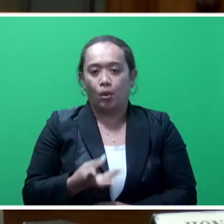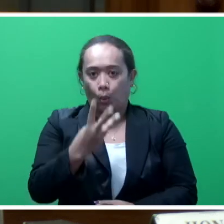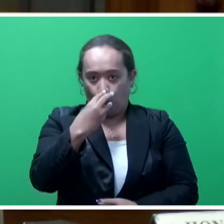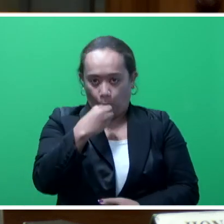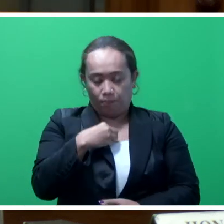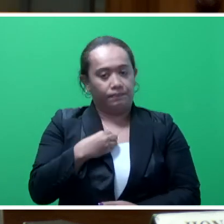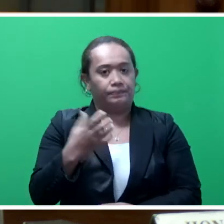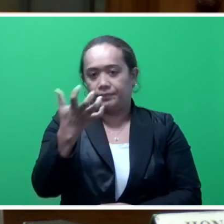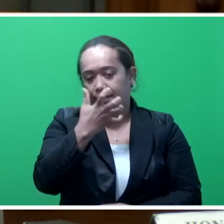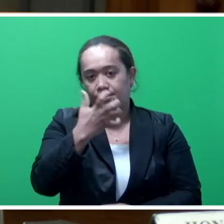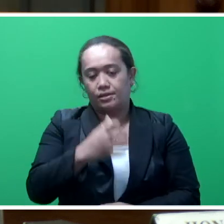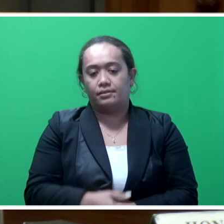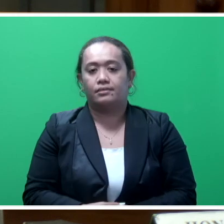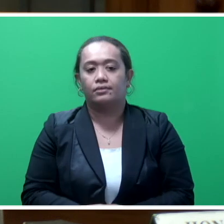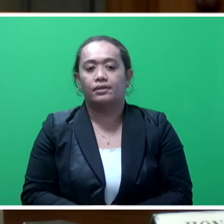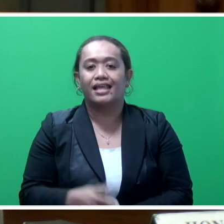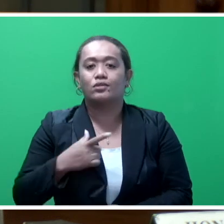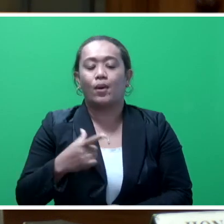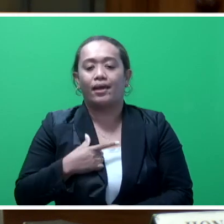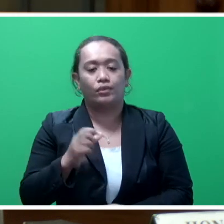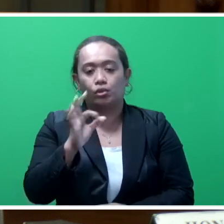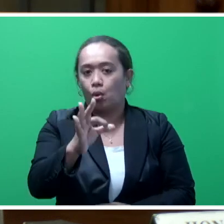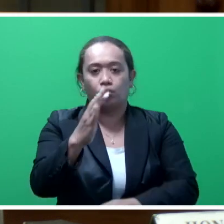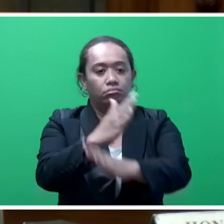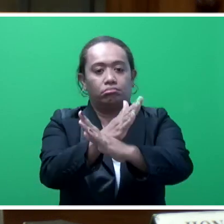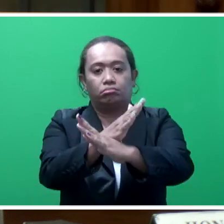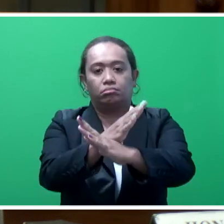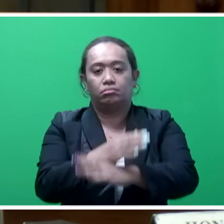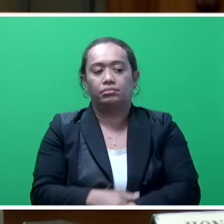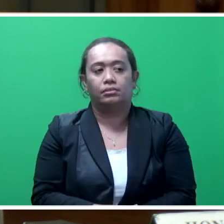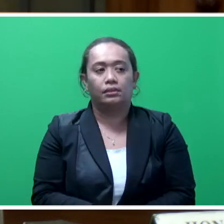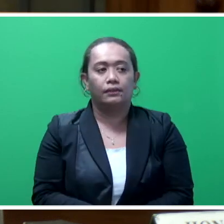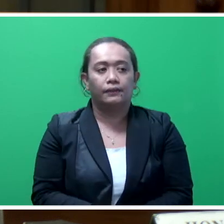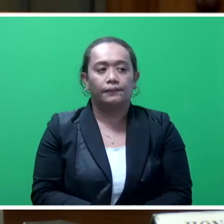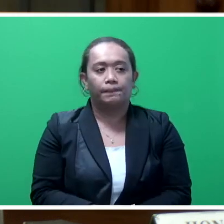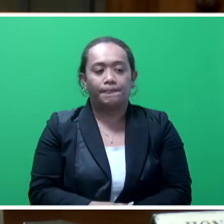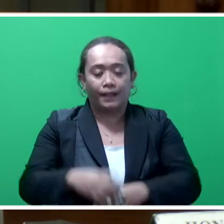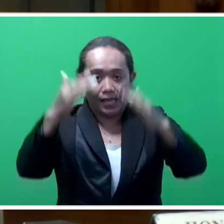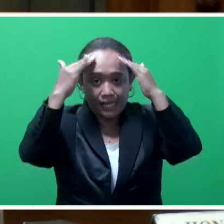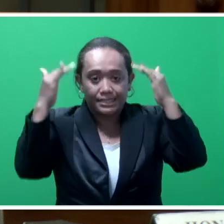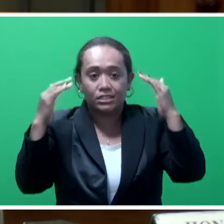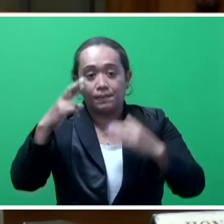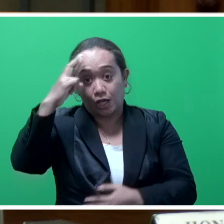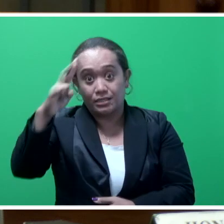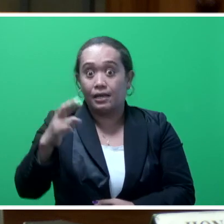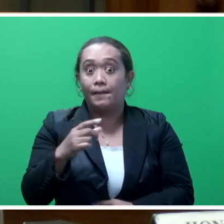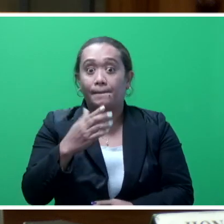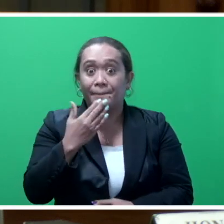indirectly through the residues on the produce which people are consuming. Mr. Speaker say, if you just Google